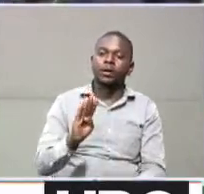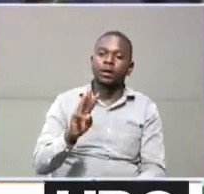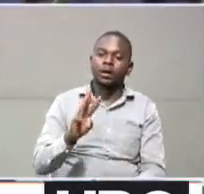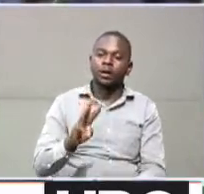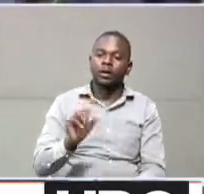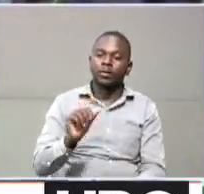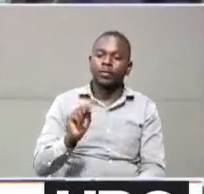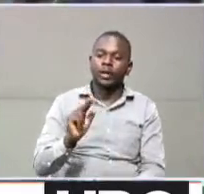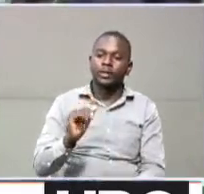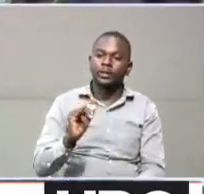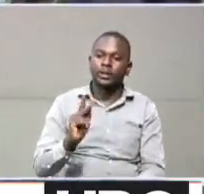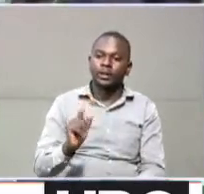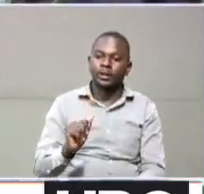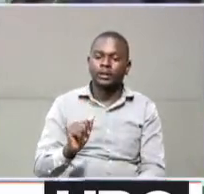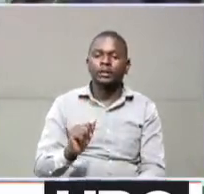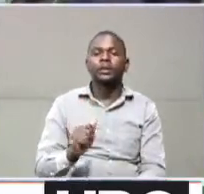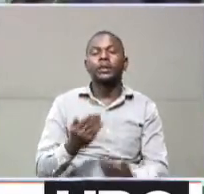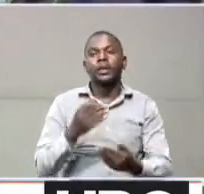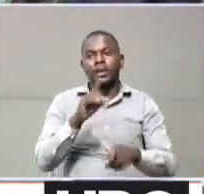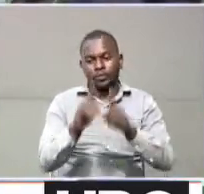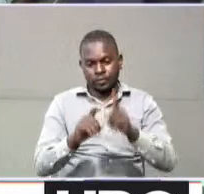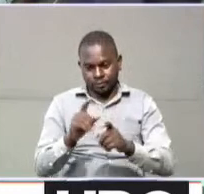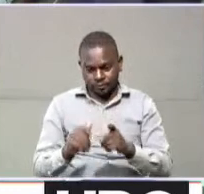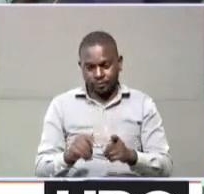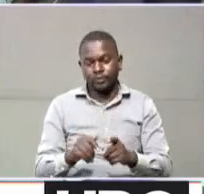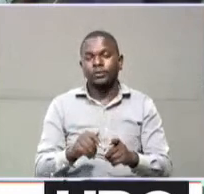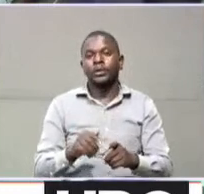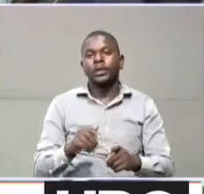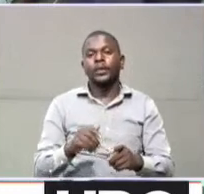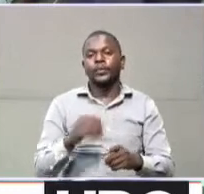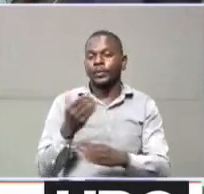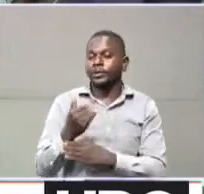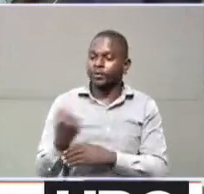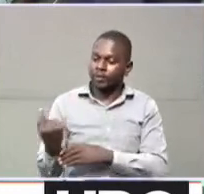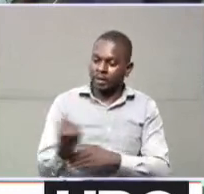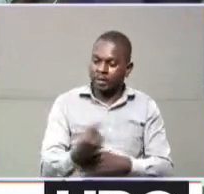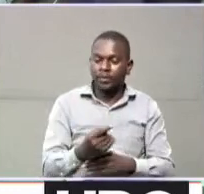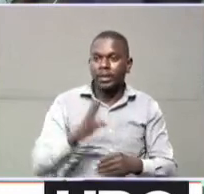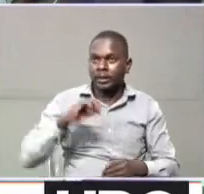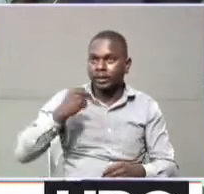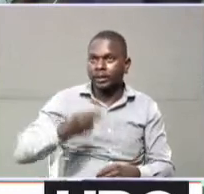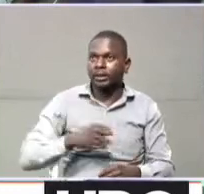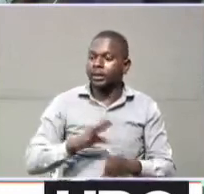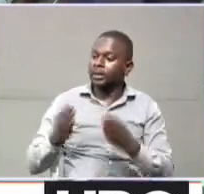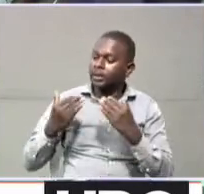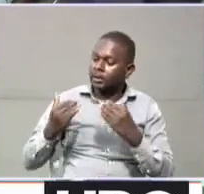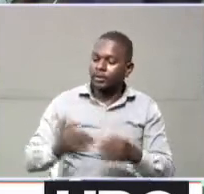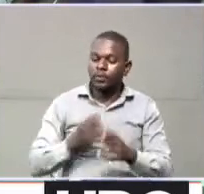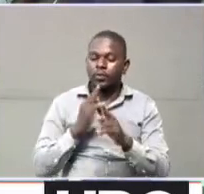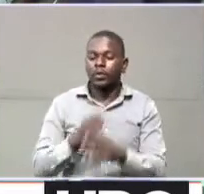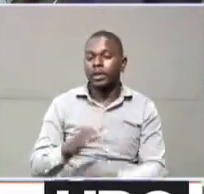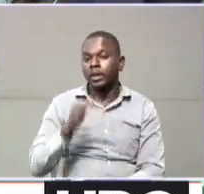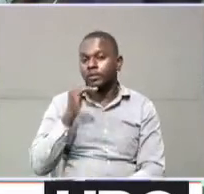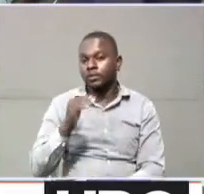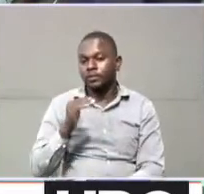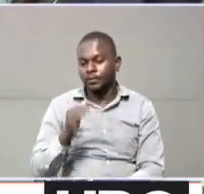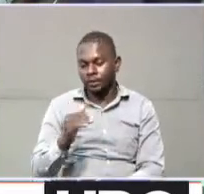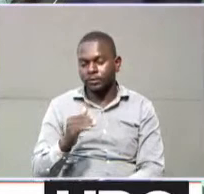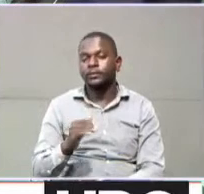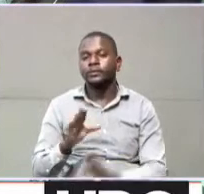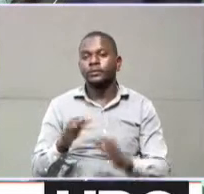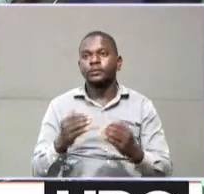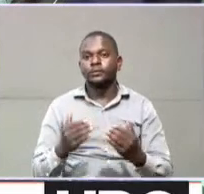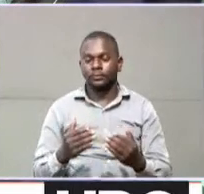thank now let's have questions then the minister comes in he answers thank you right honorable speaker right honorable